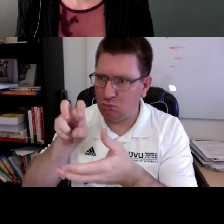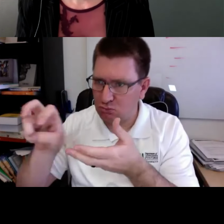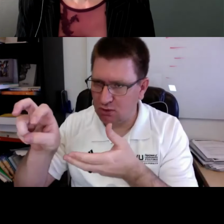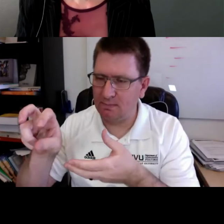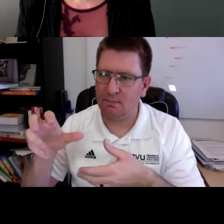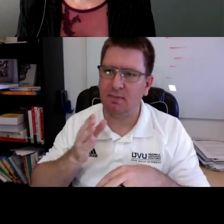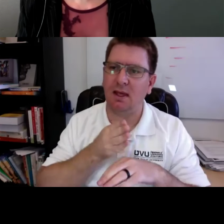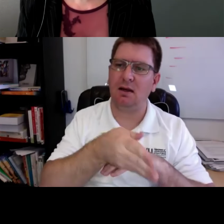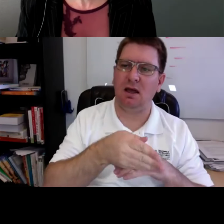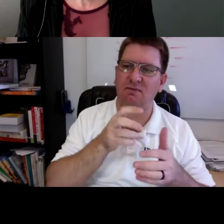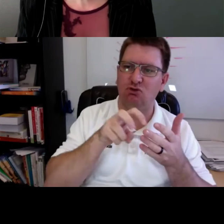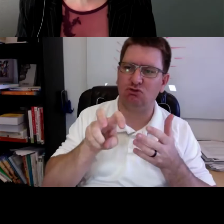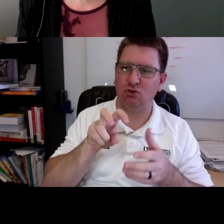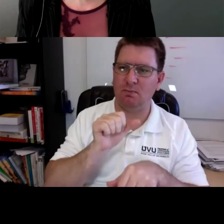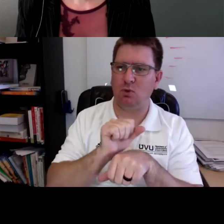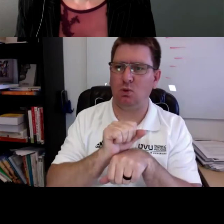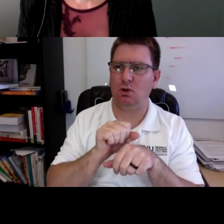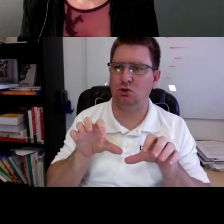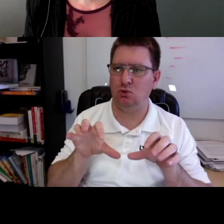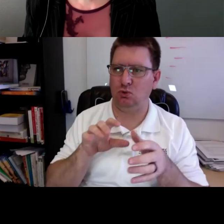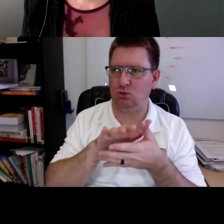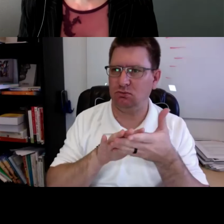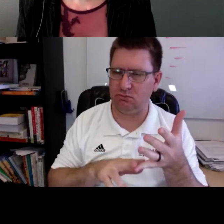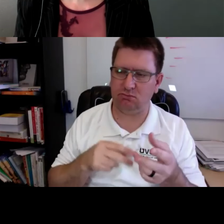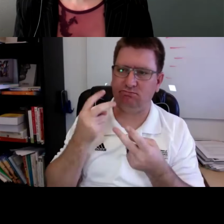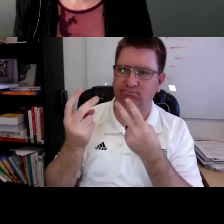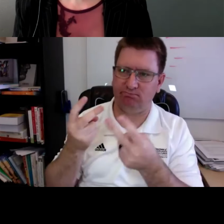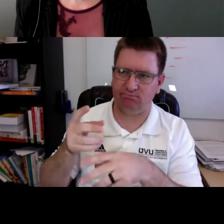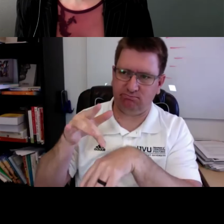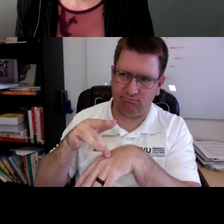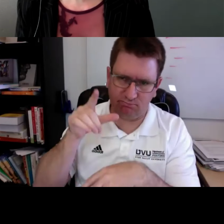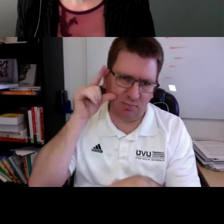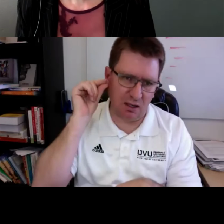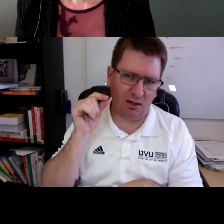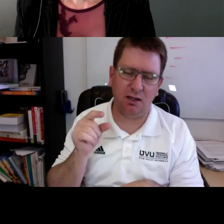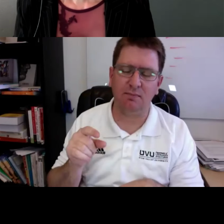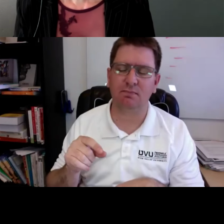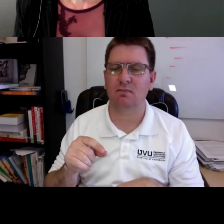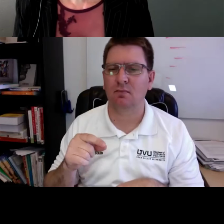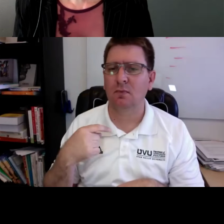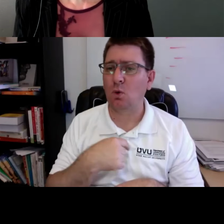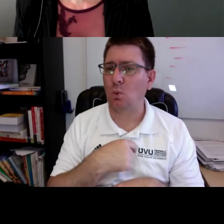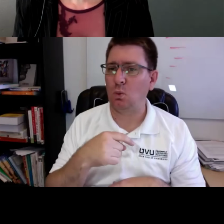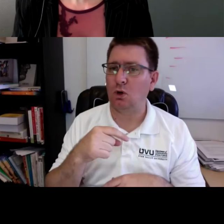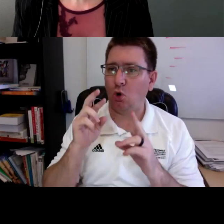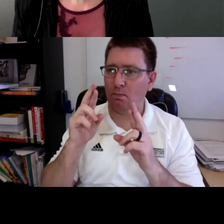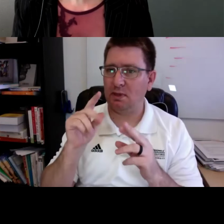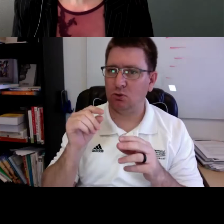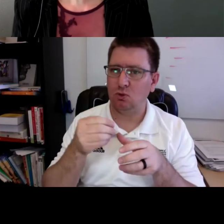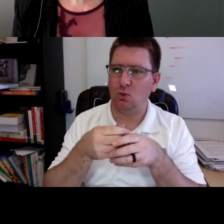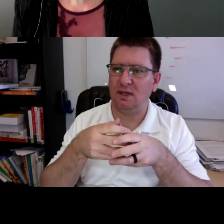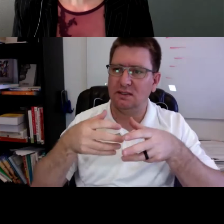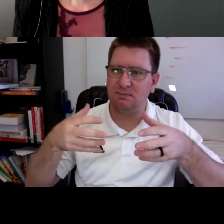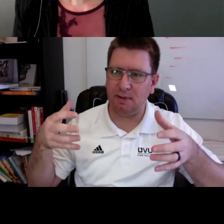pre-trip. We actually take the trip. And then after the trip, we have work to do. So it's a chance to go